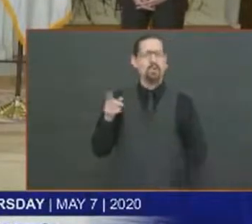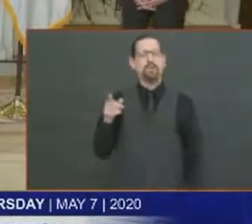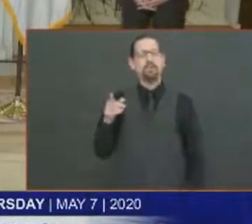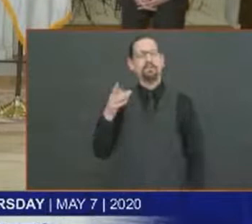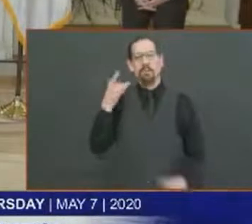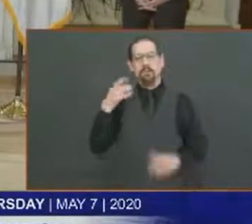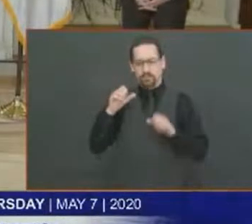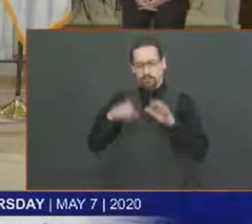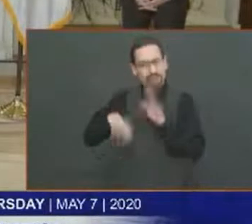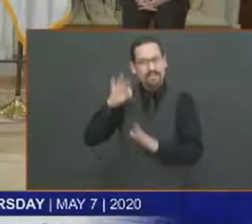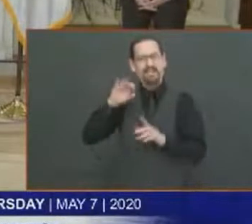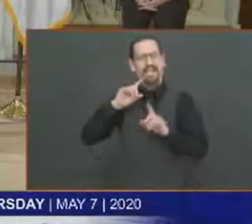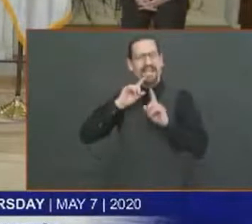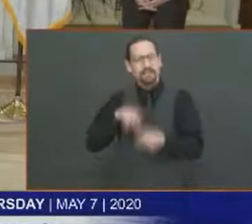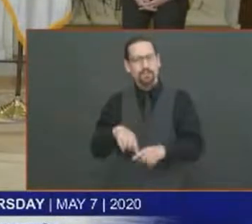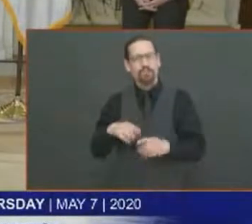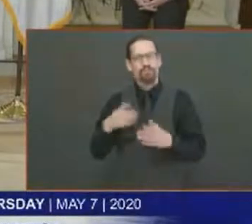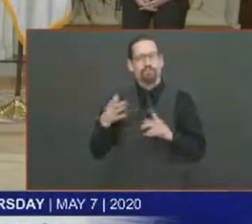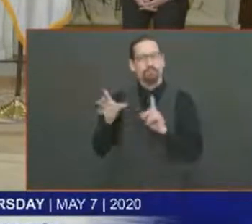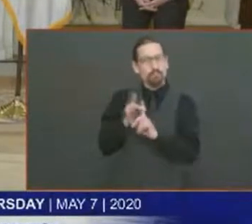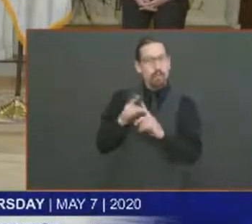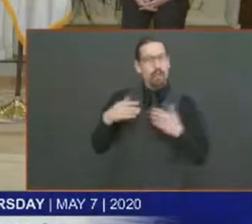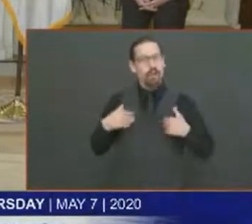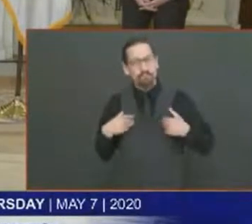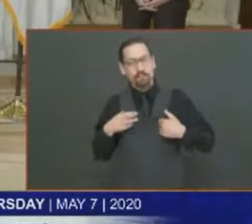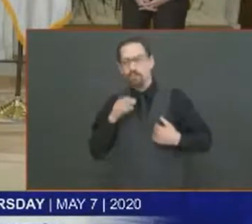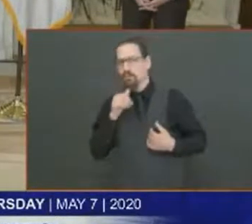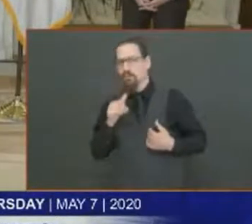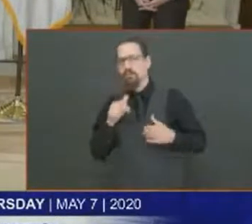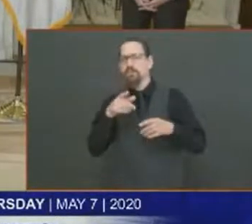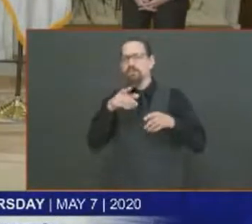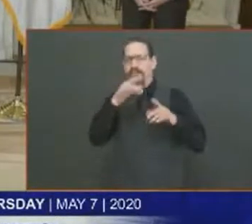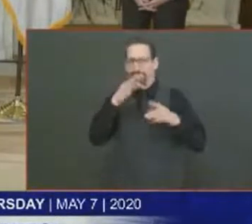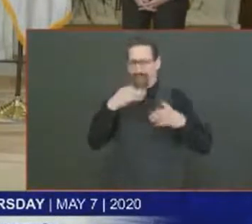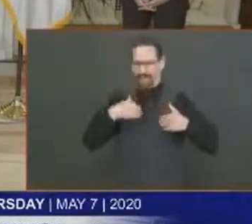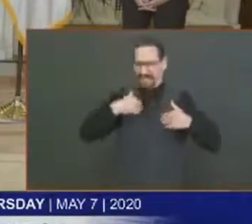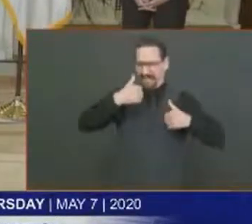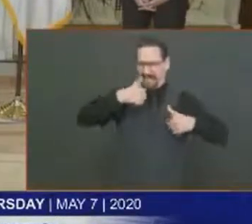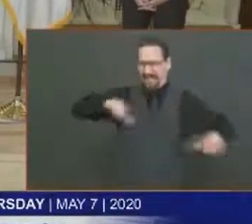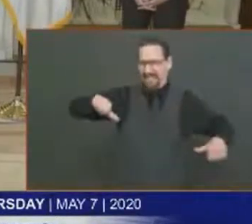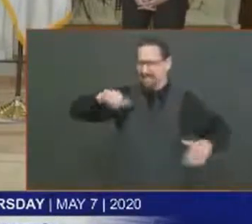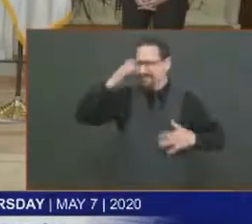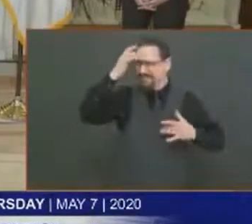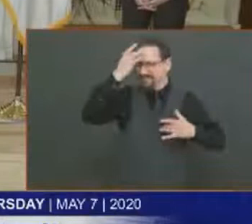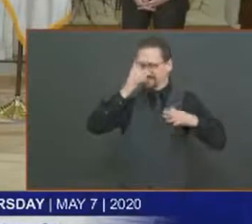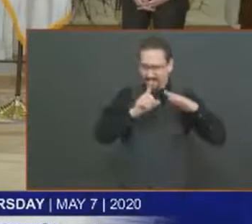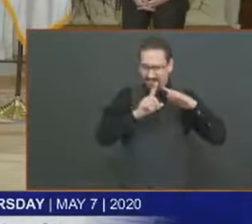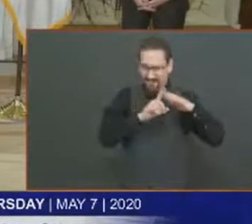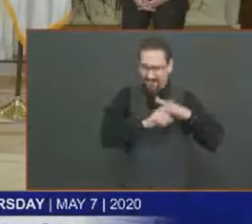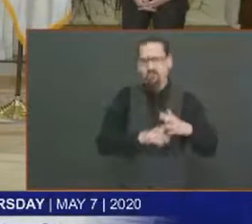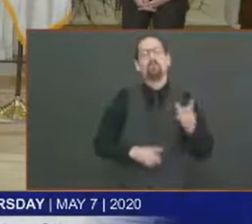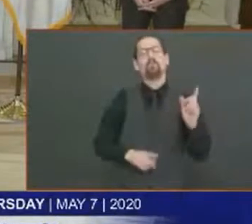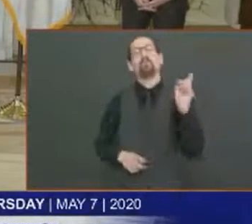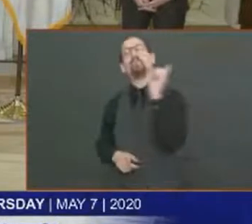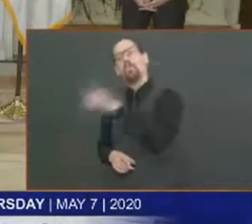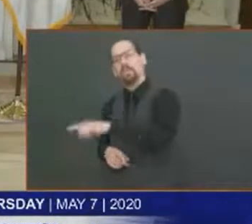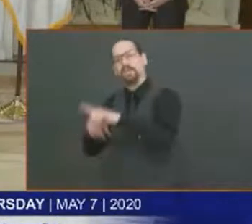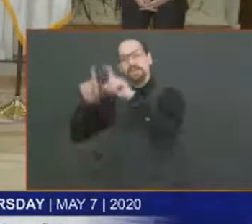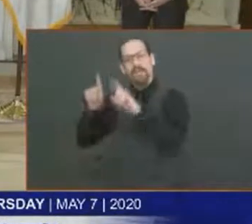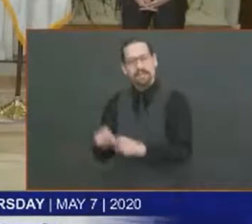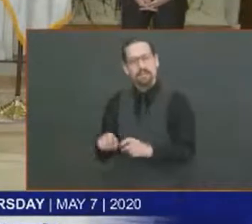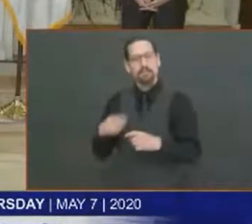have symptoms and you get tested, that gives us the most accurate results for being able to respond and